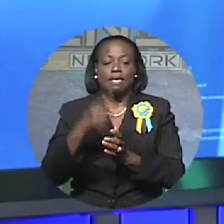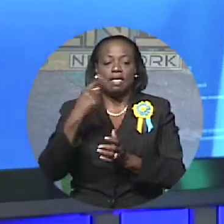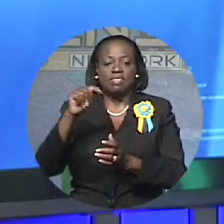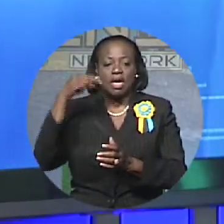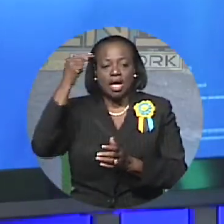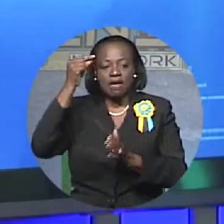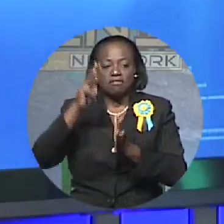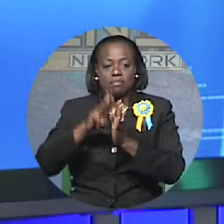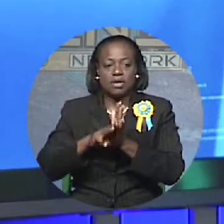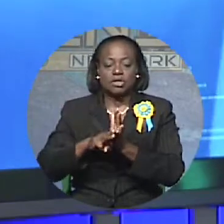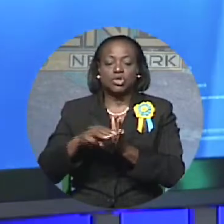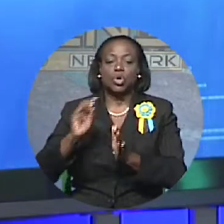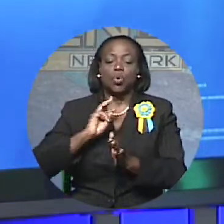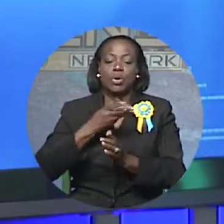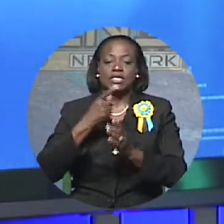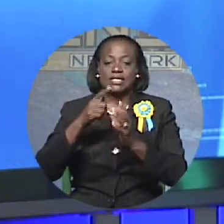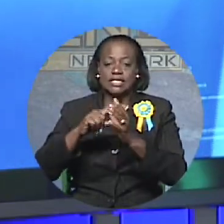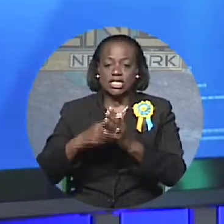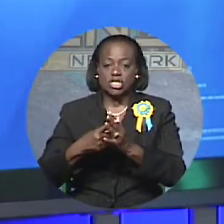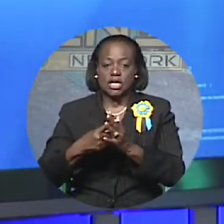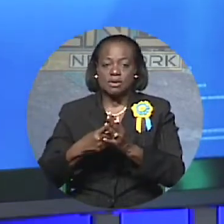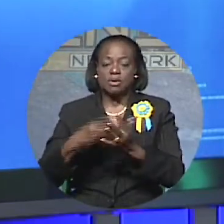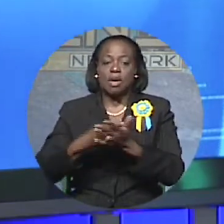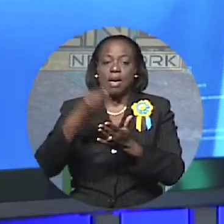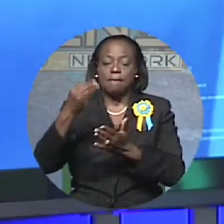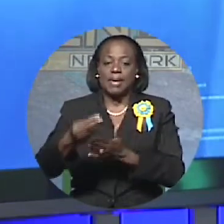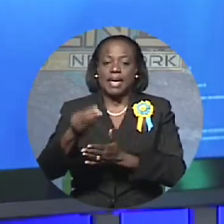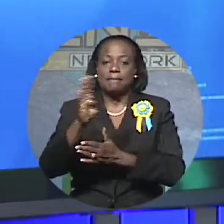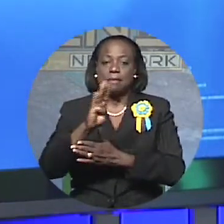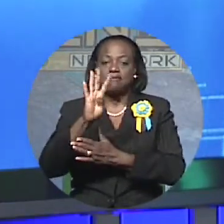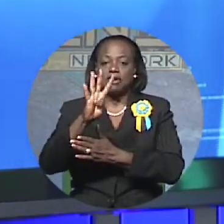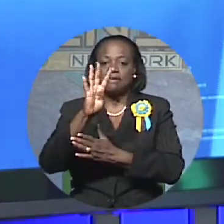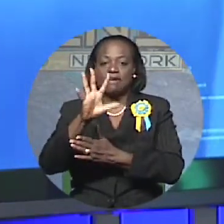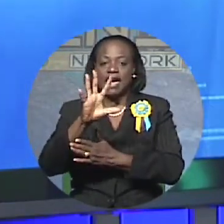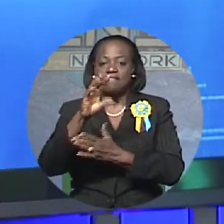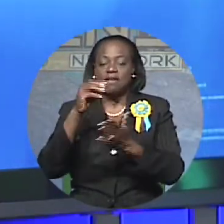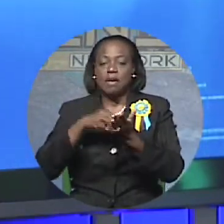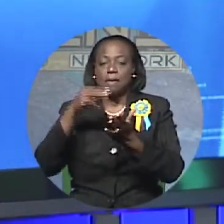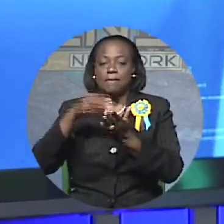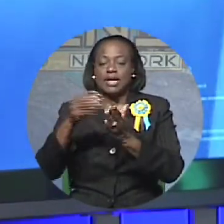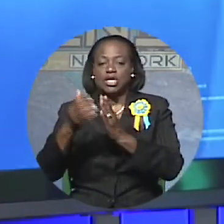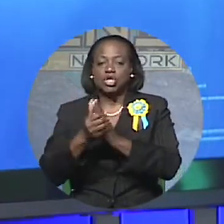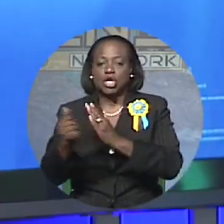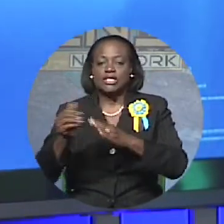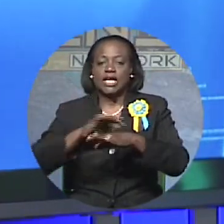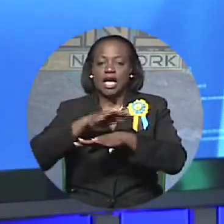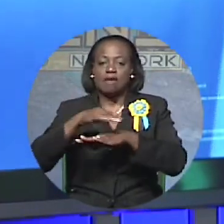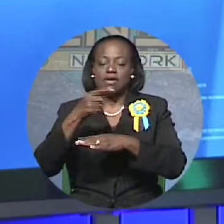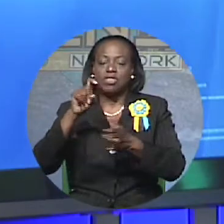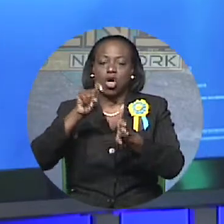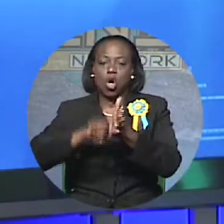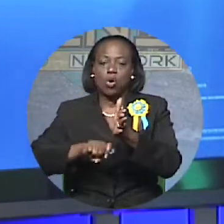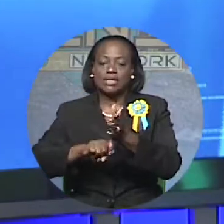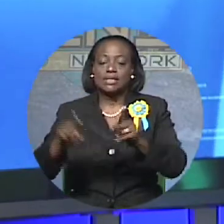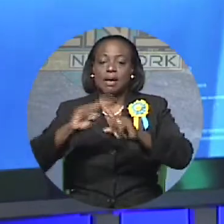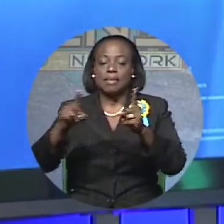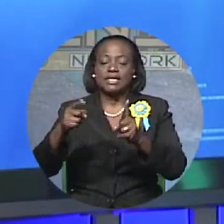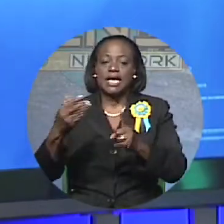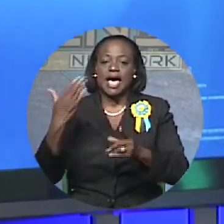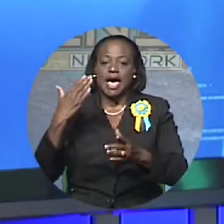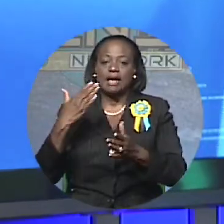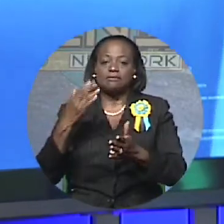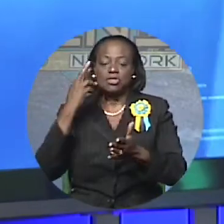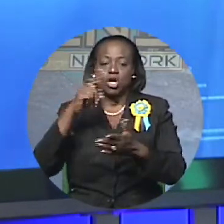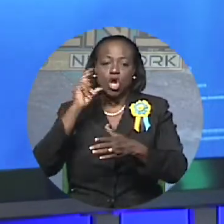initially expected to pay Baha Mar some $45 million to help cover the cost of the new West Bay Street. But since reviewing the works,